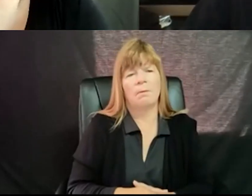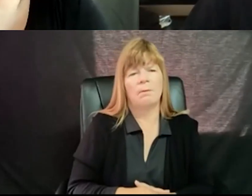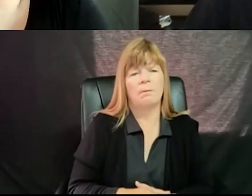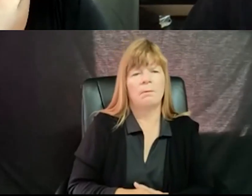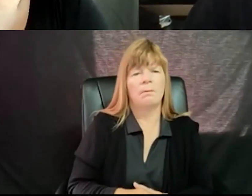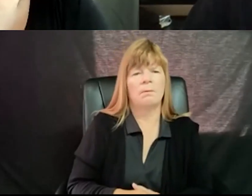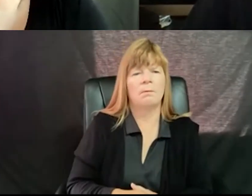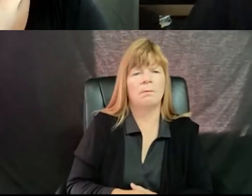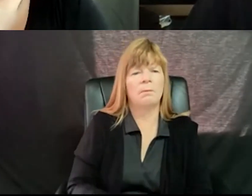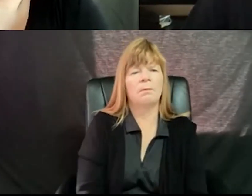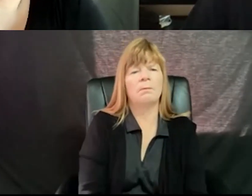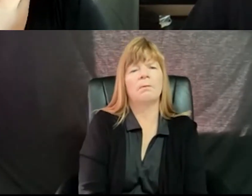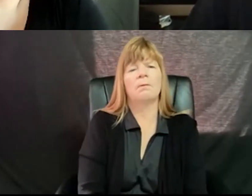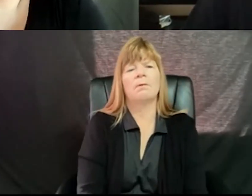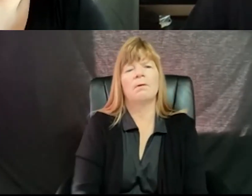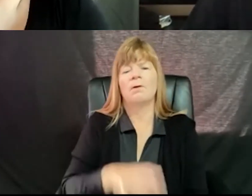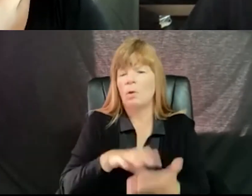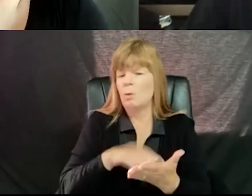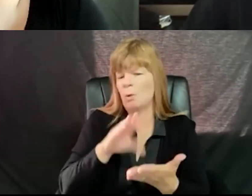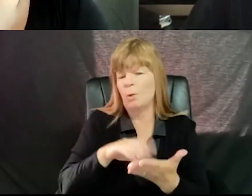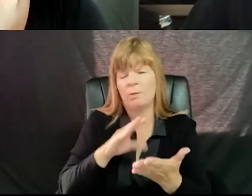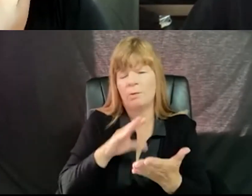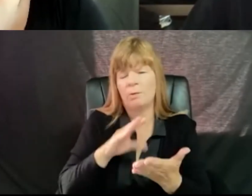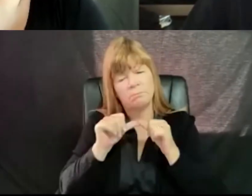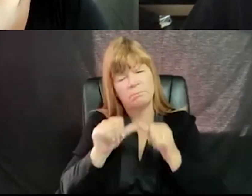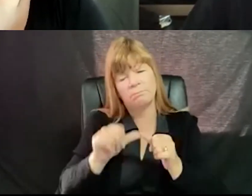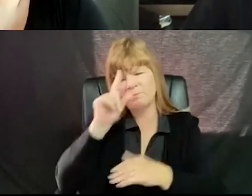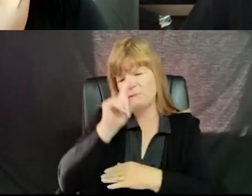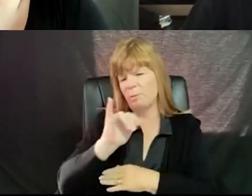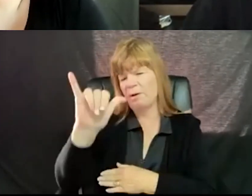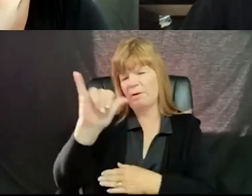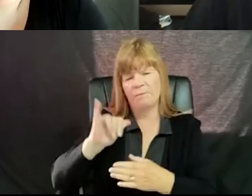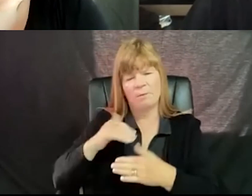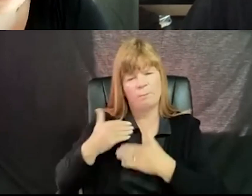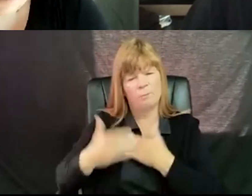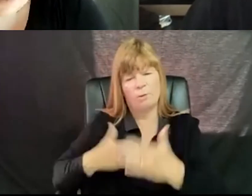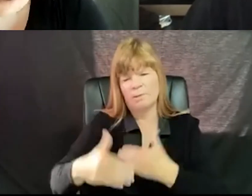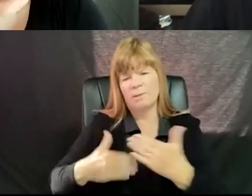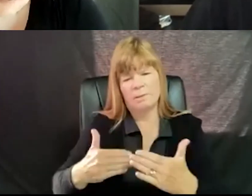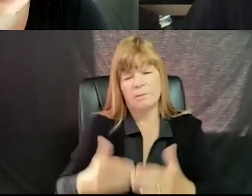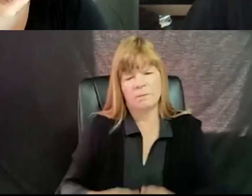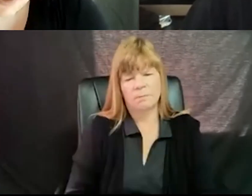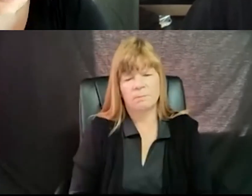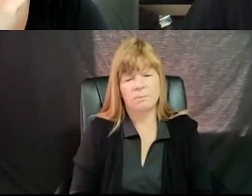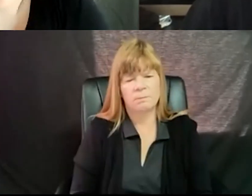Learning is a lifelong process, and it's definitely the way to go.